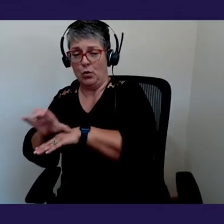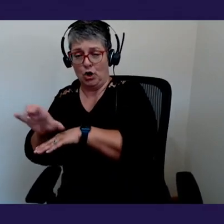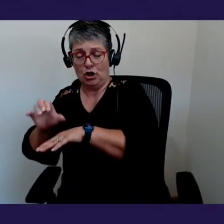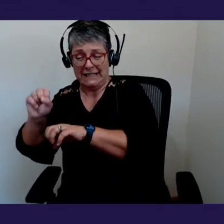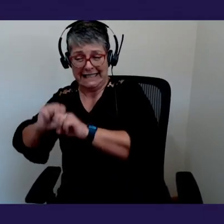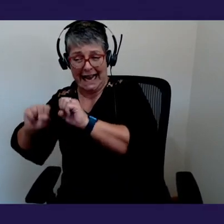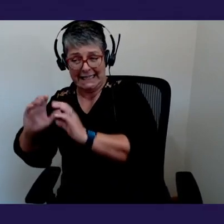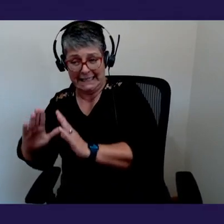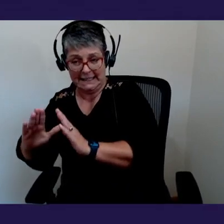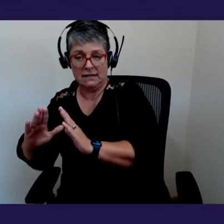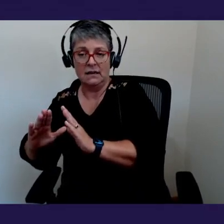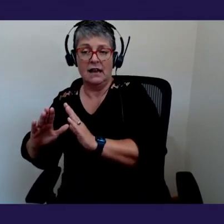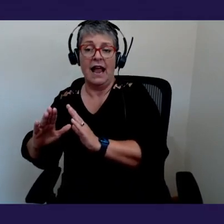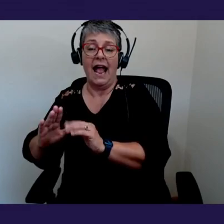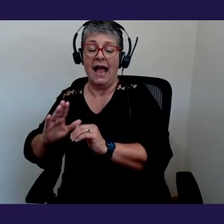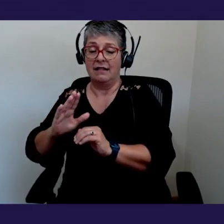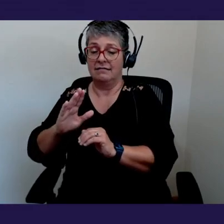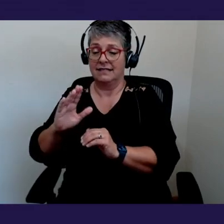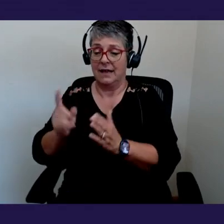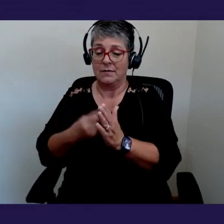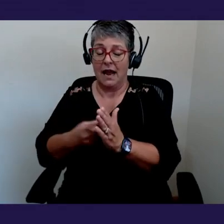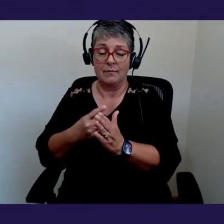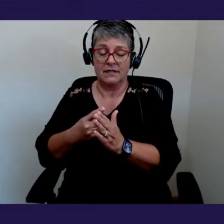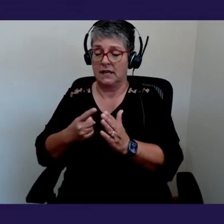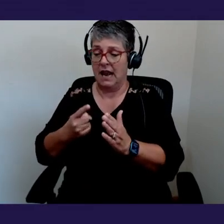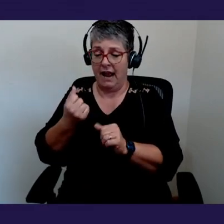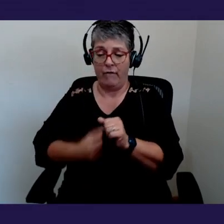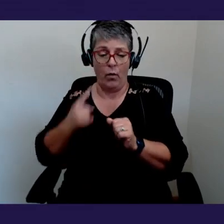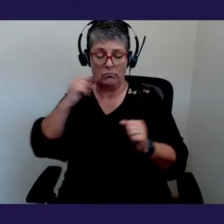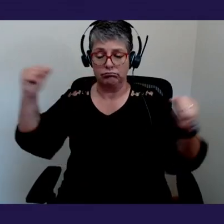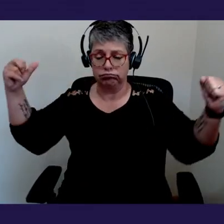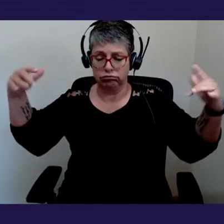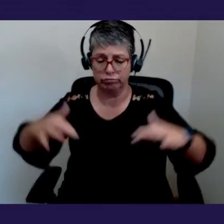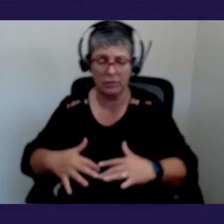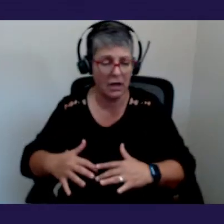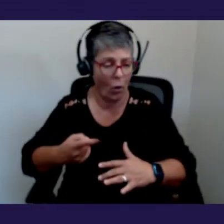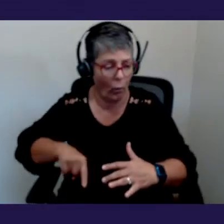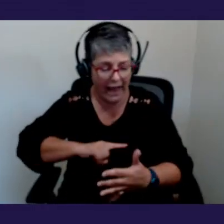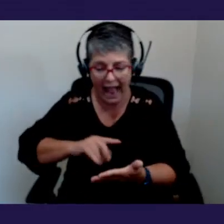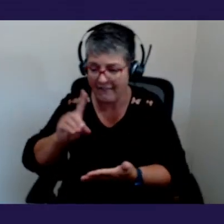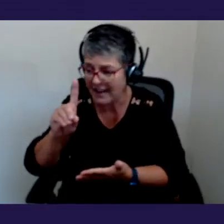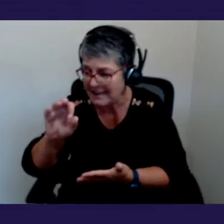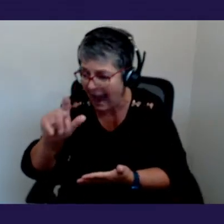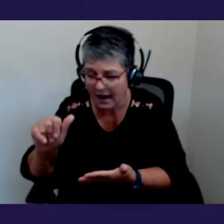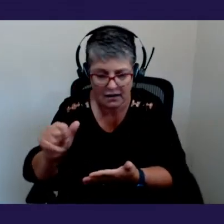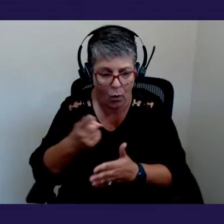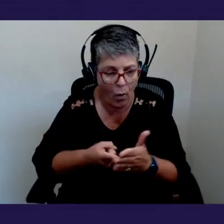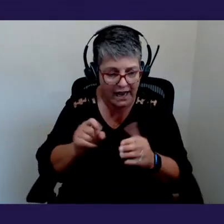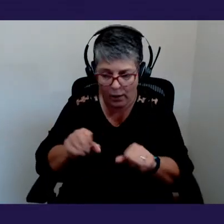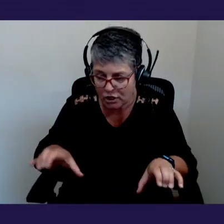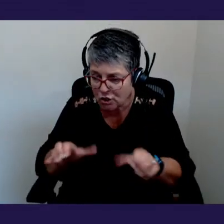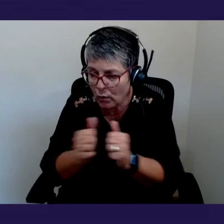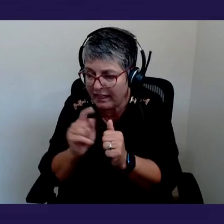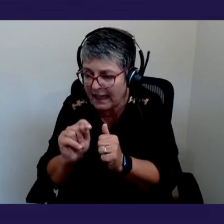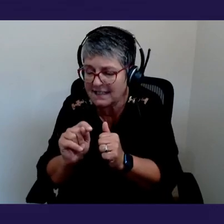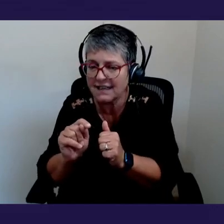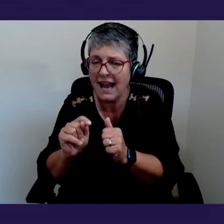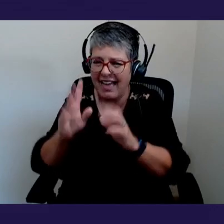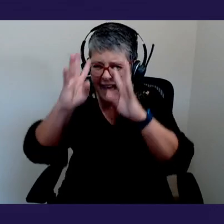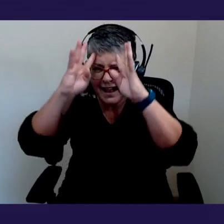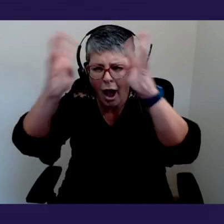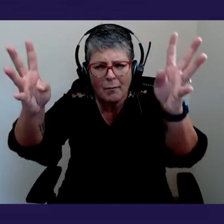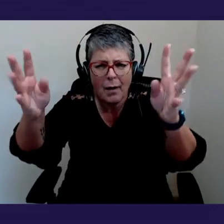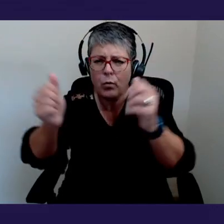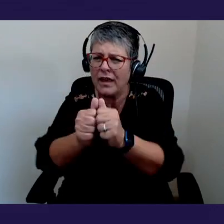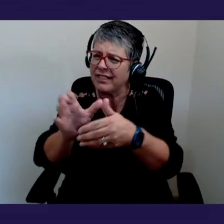computer scientists jumping in and saying, hey, we've got all this data we can access, let's see what we can do with it. And they come up with conclusions and